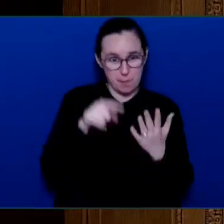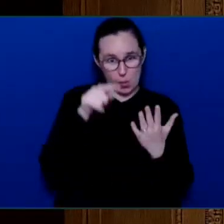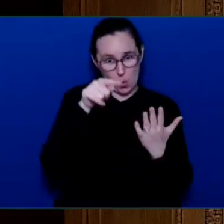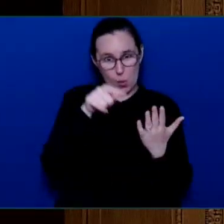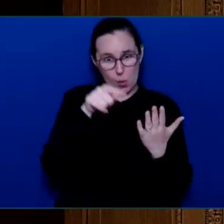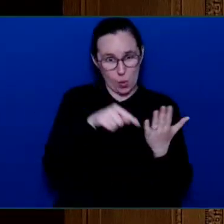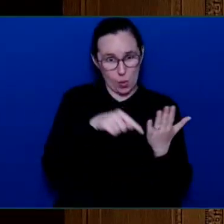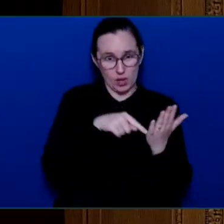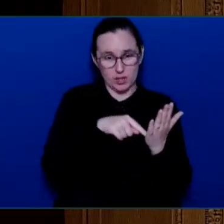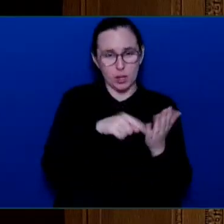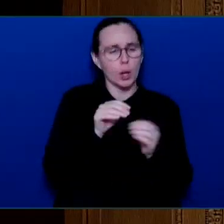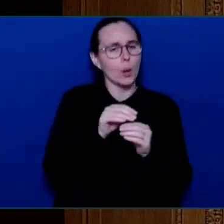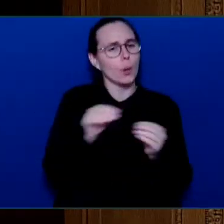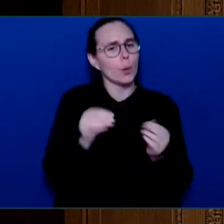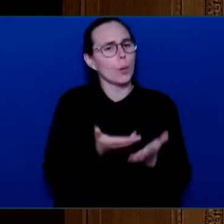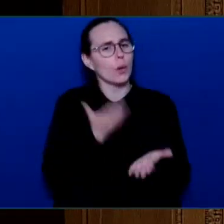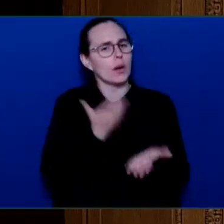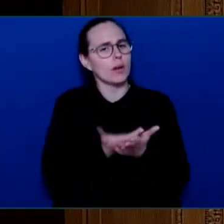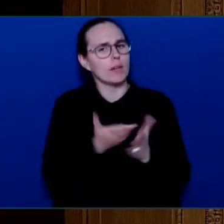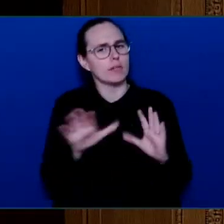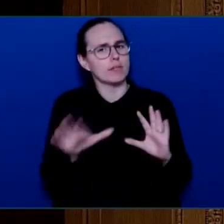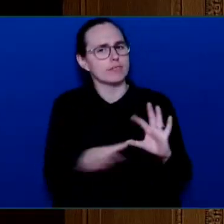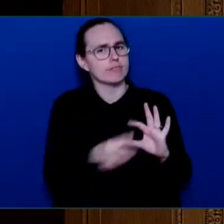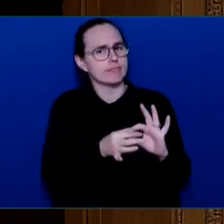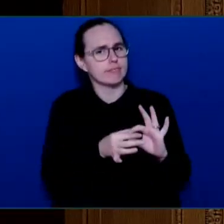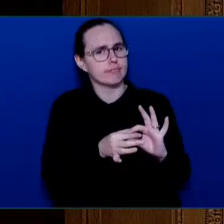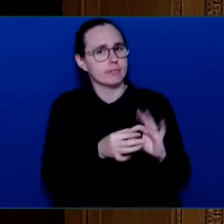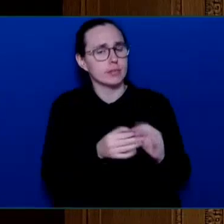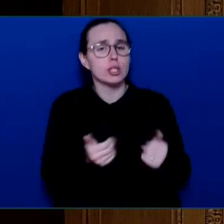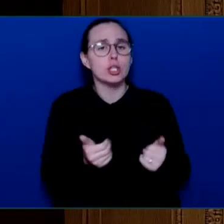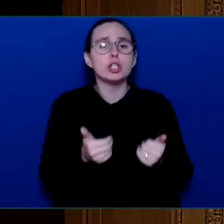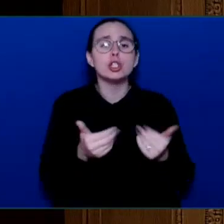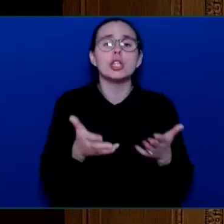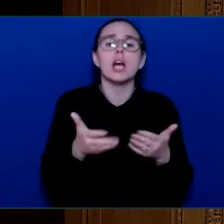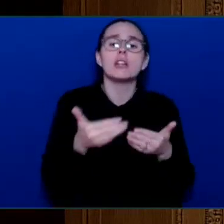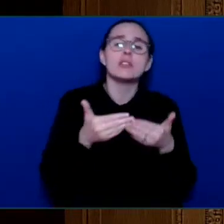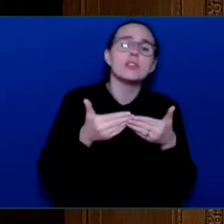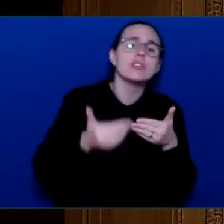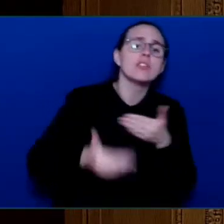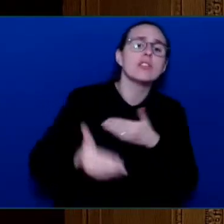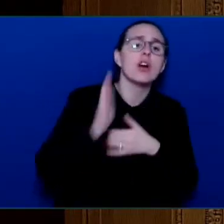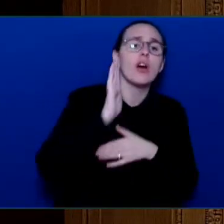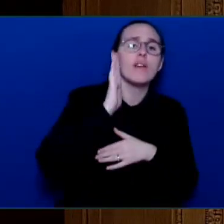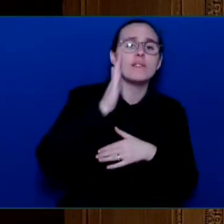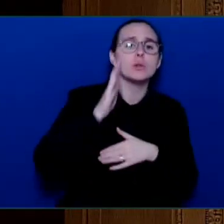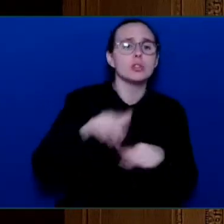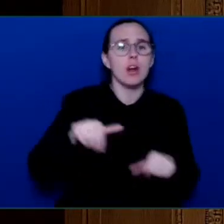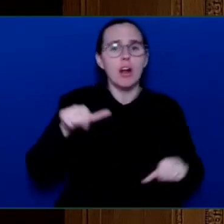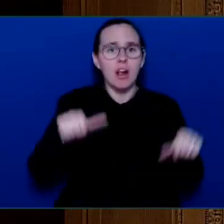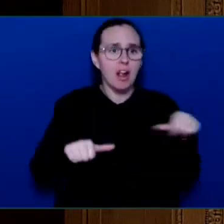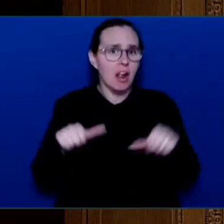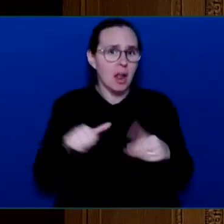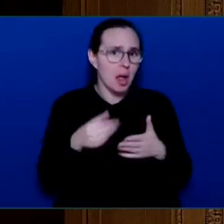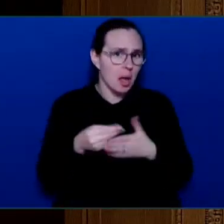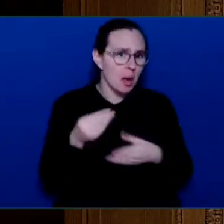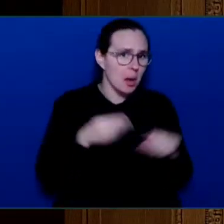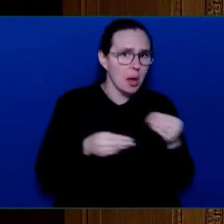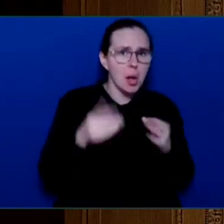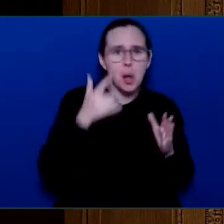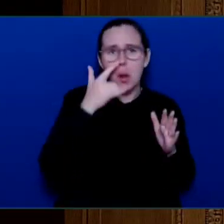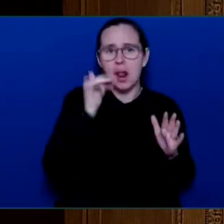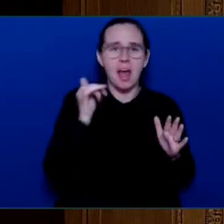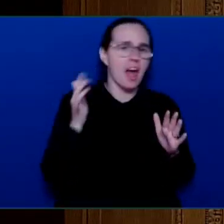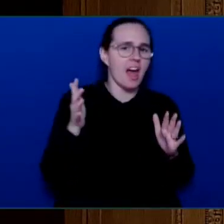suggest that uncertainty about the future energy economy should be taken to mean that there are large, unambiguously positive economic gains for